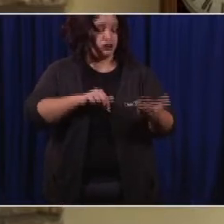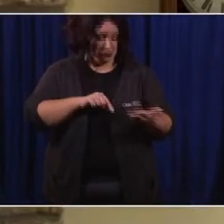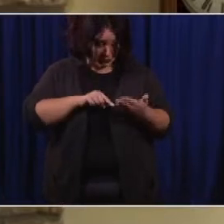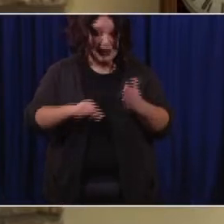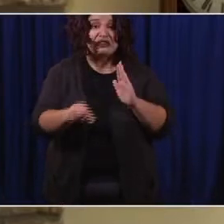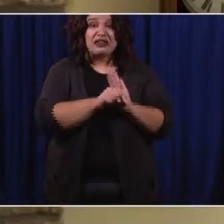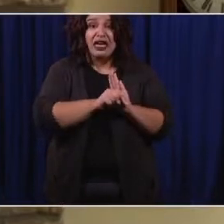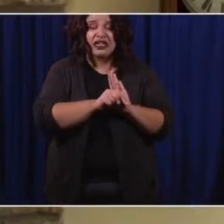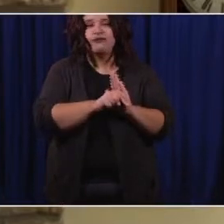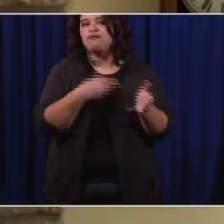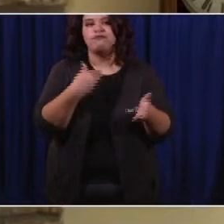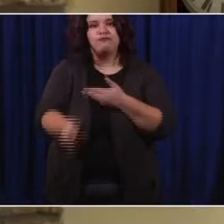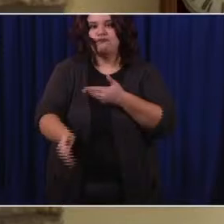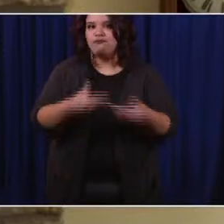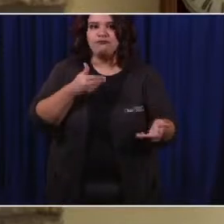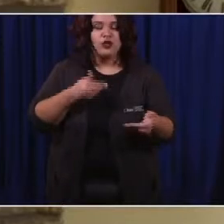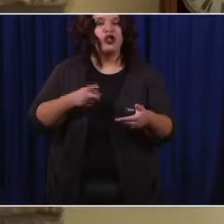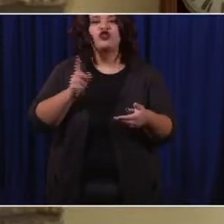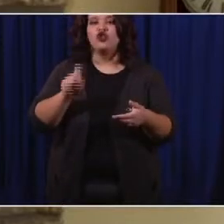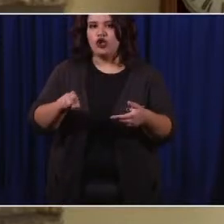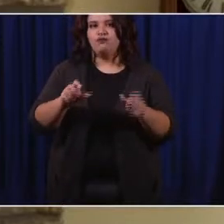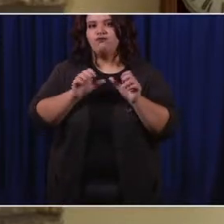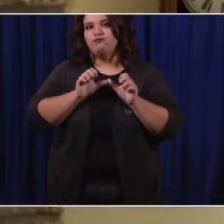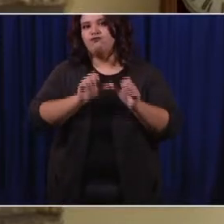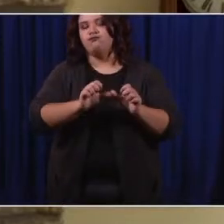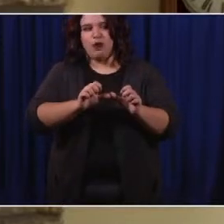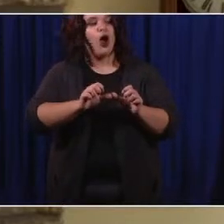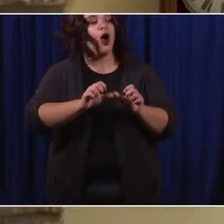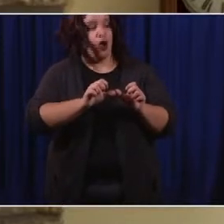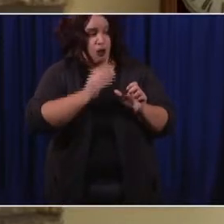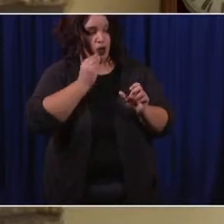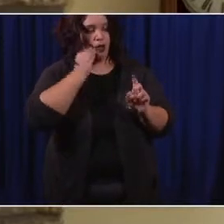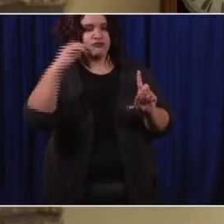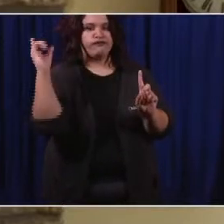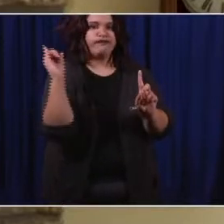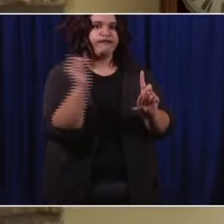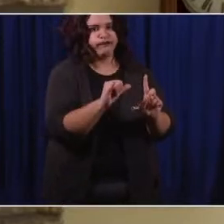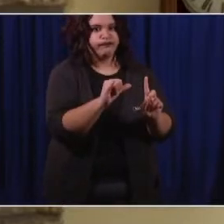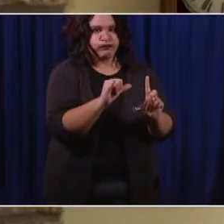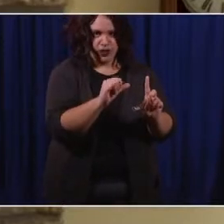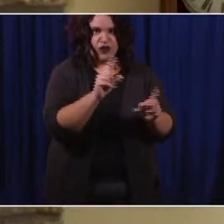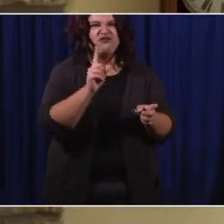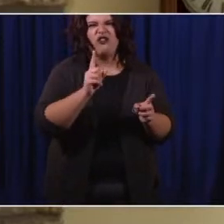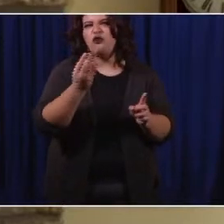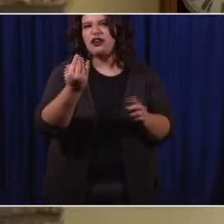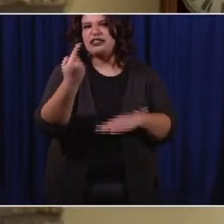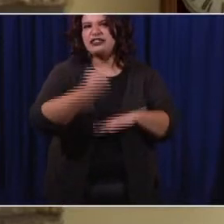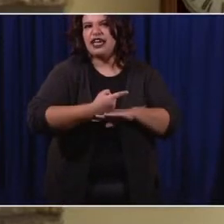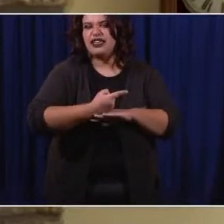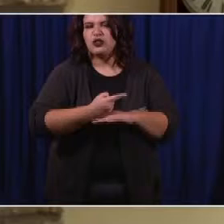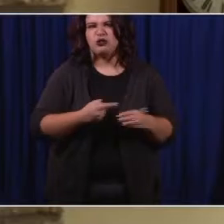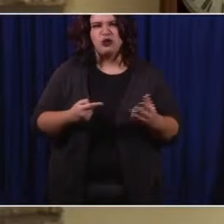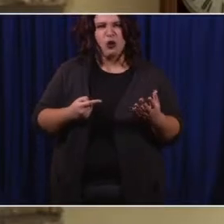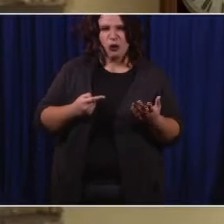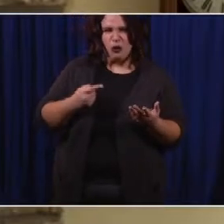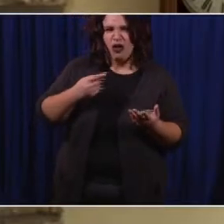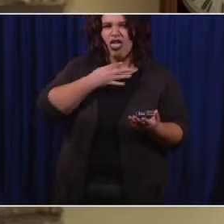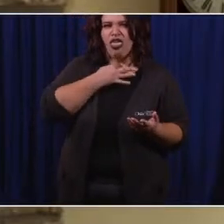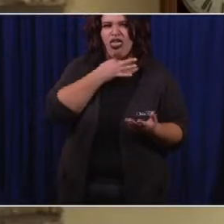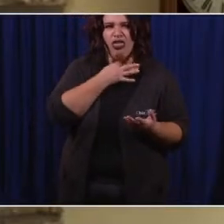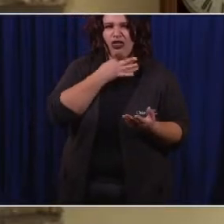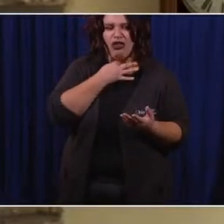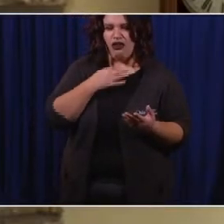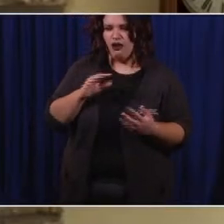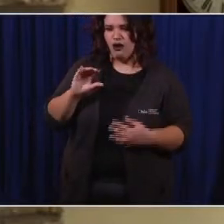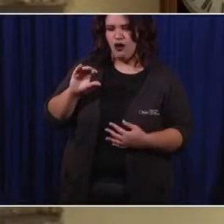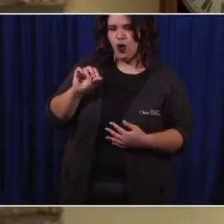quarantine for 14 days. So I was hoping you could talk a little bit more about why you think an Ohio-based school study